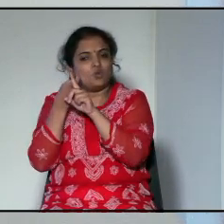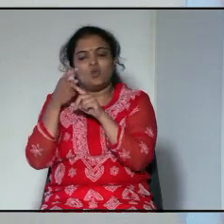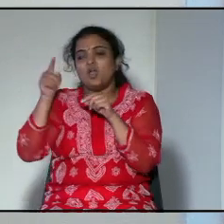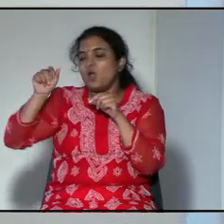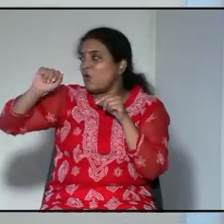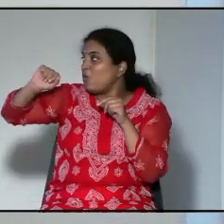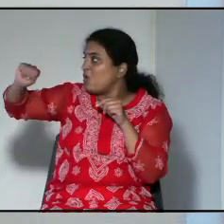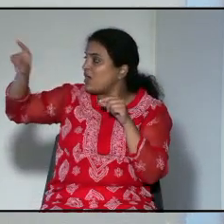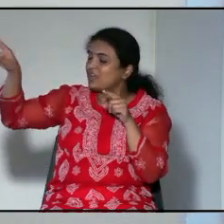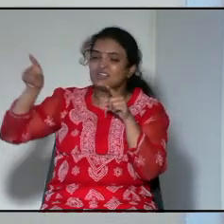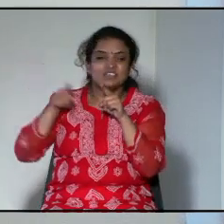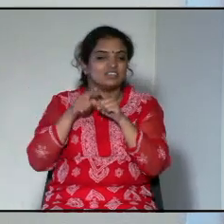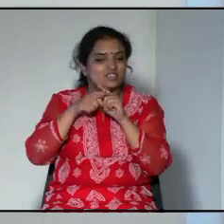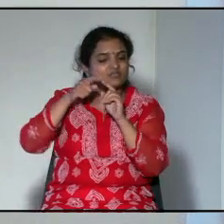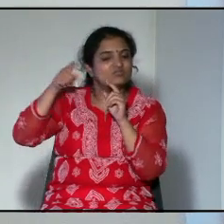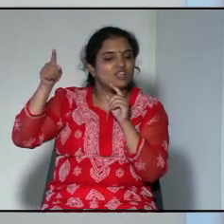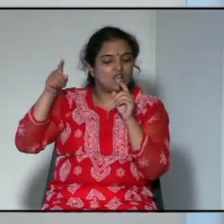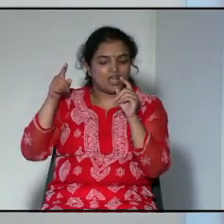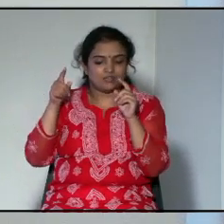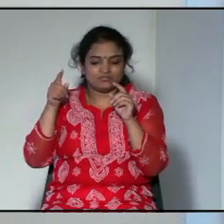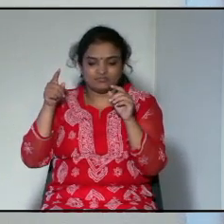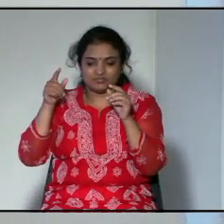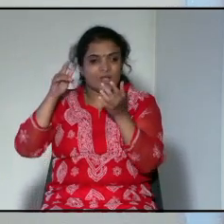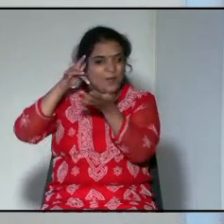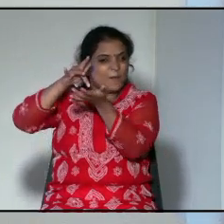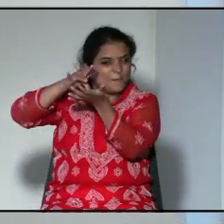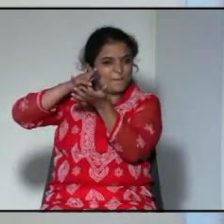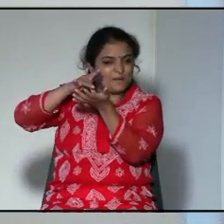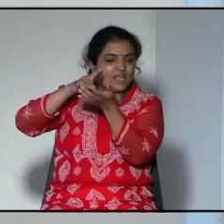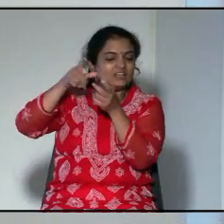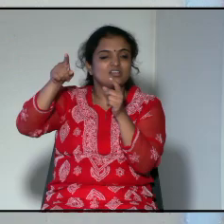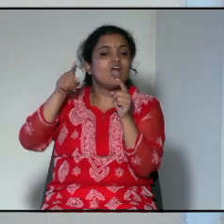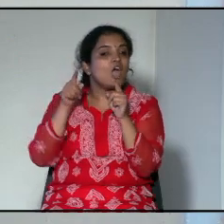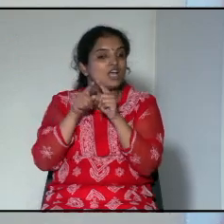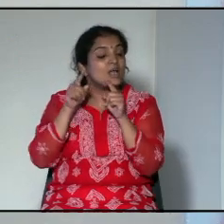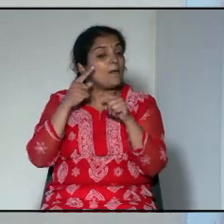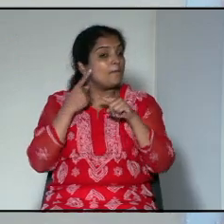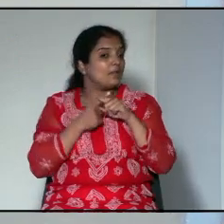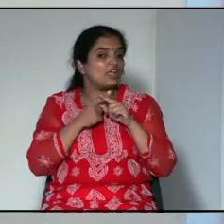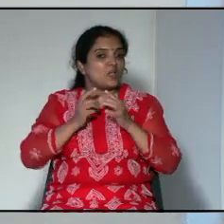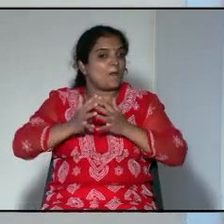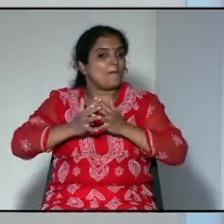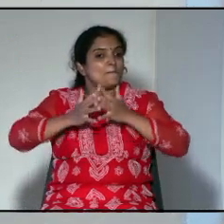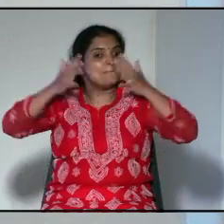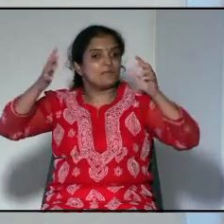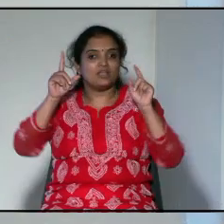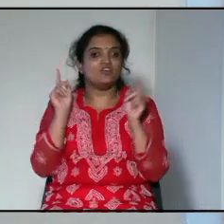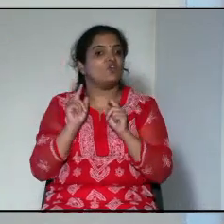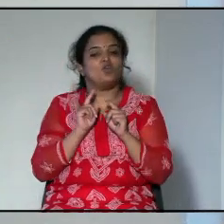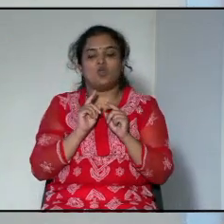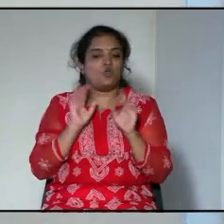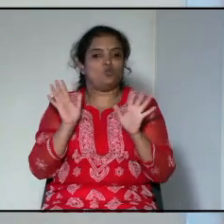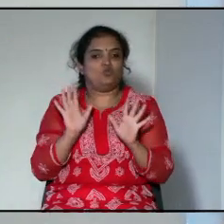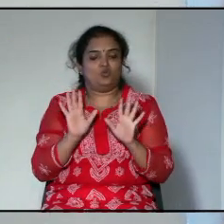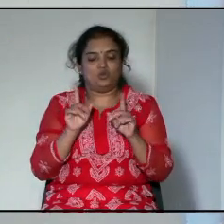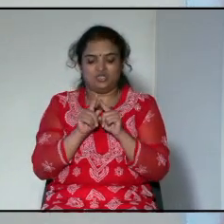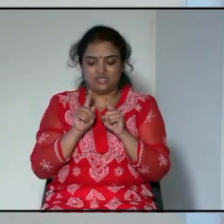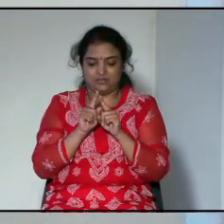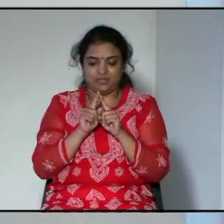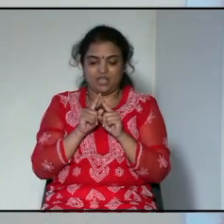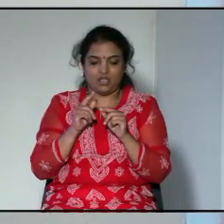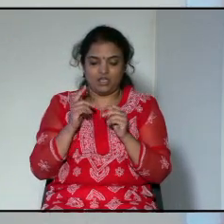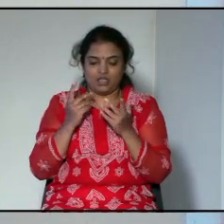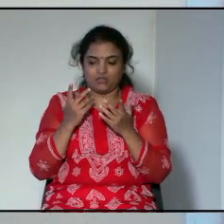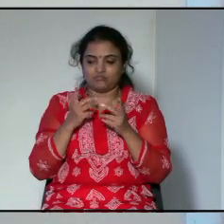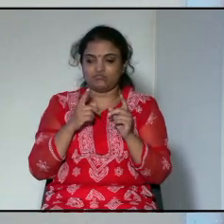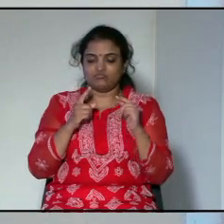And simultaneously, she needed to work on a number of smaller figures. So working on these from day to day, week to